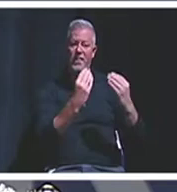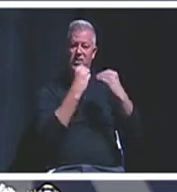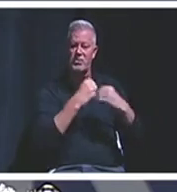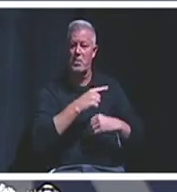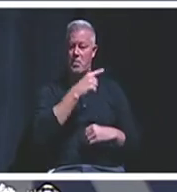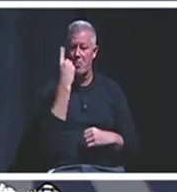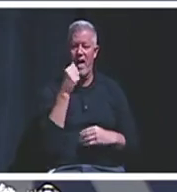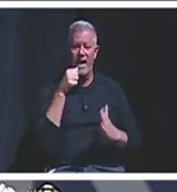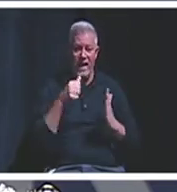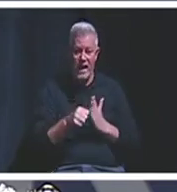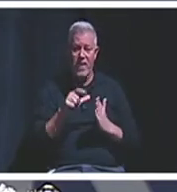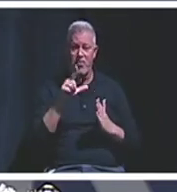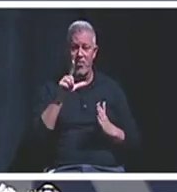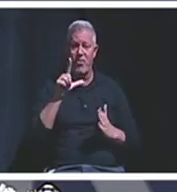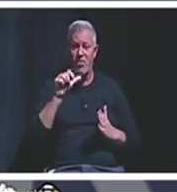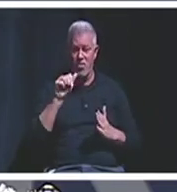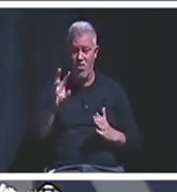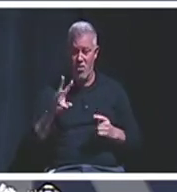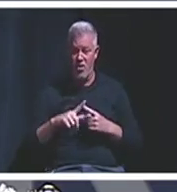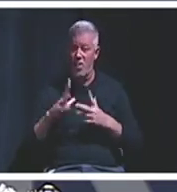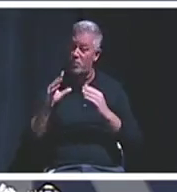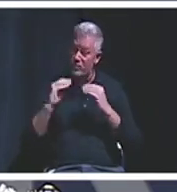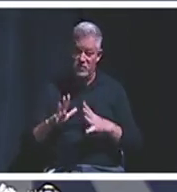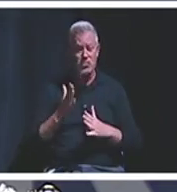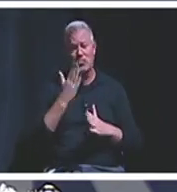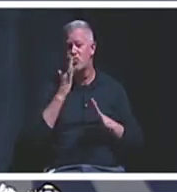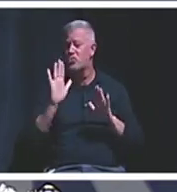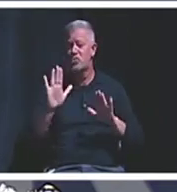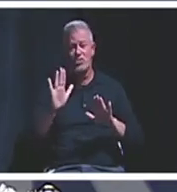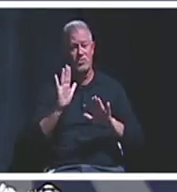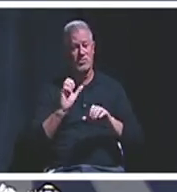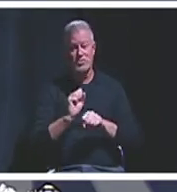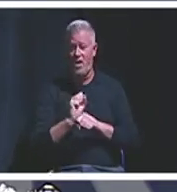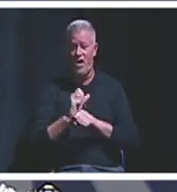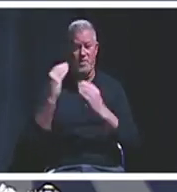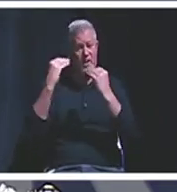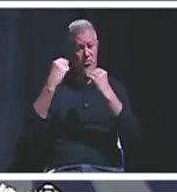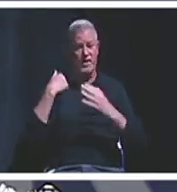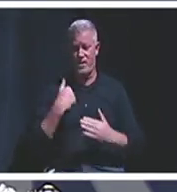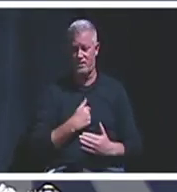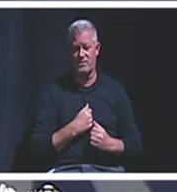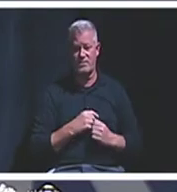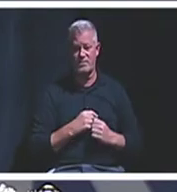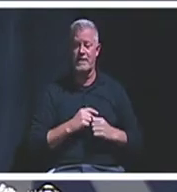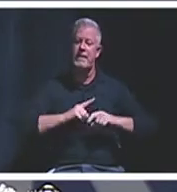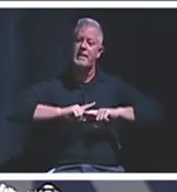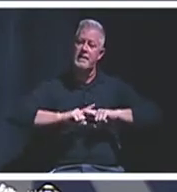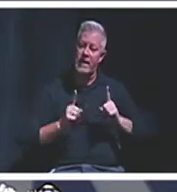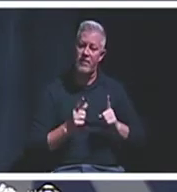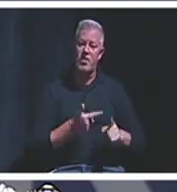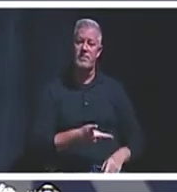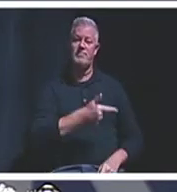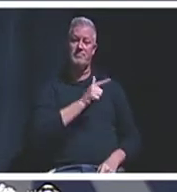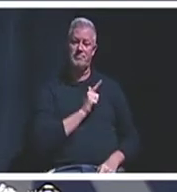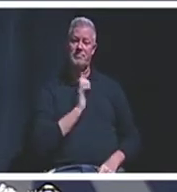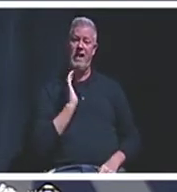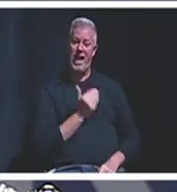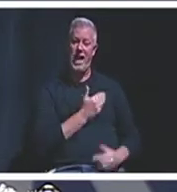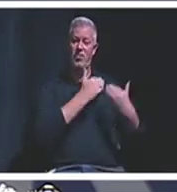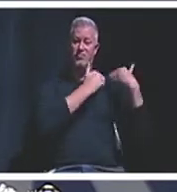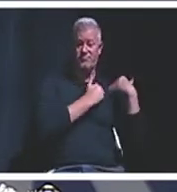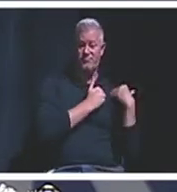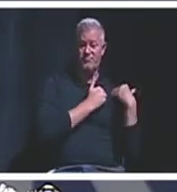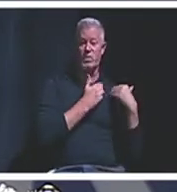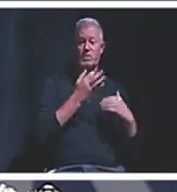which can be taught, and our professors, they've done an excellent job educating us in that respect. However, it's incumbent upon us, as soon-to-be